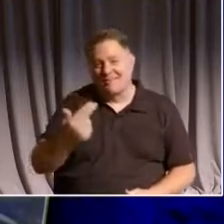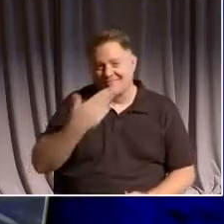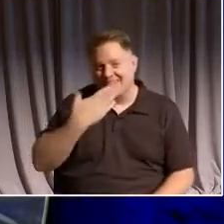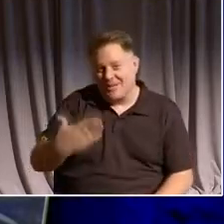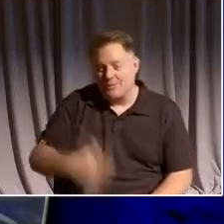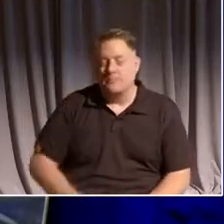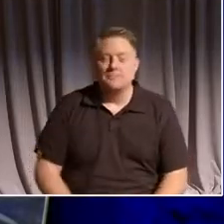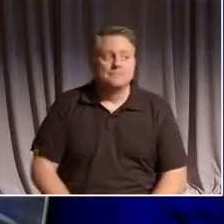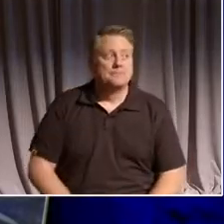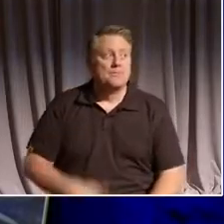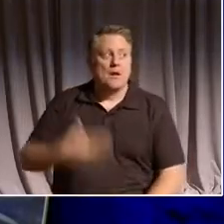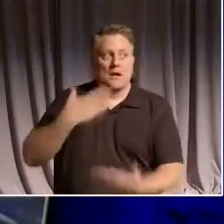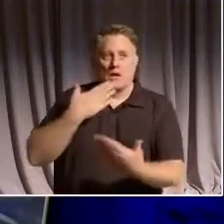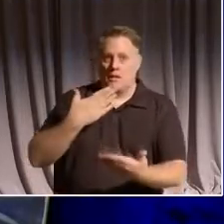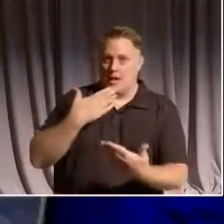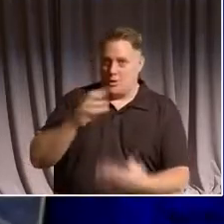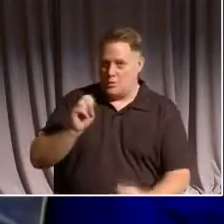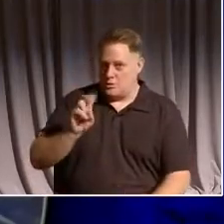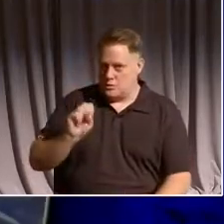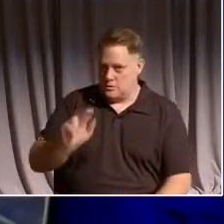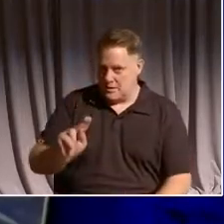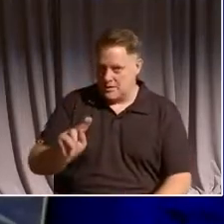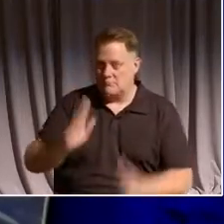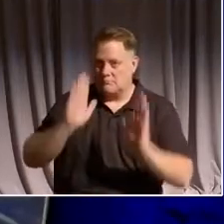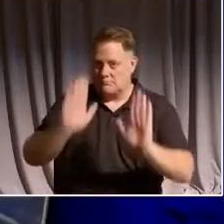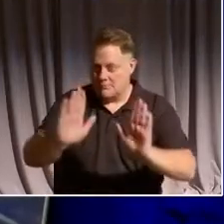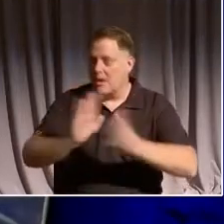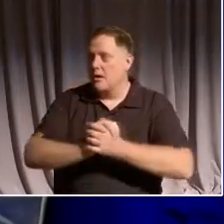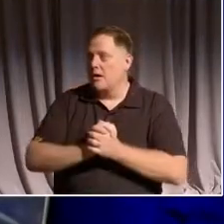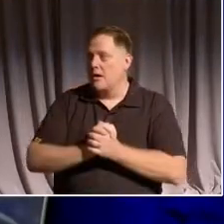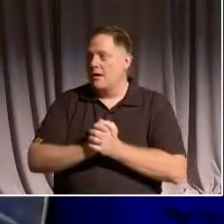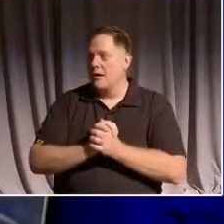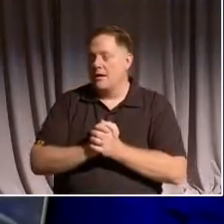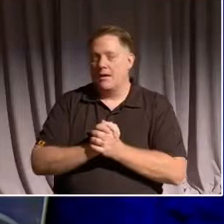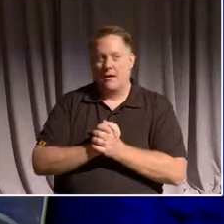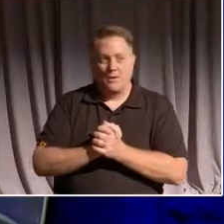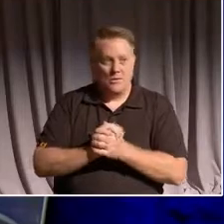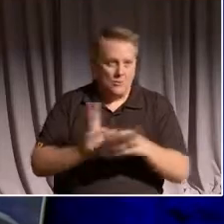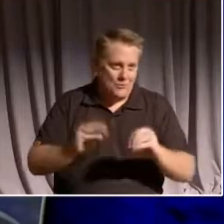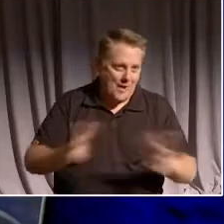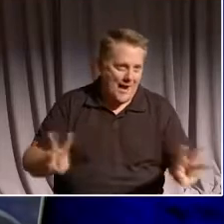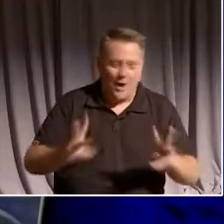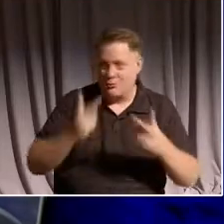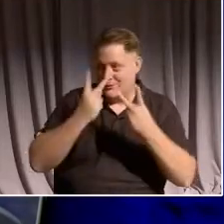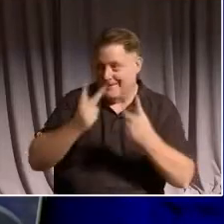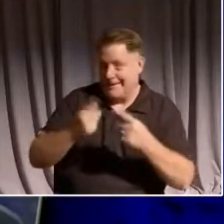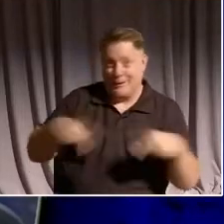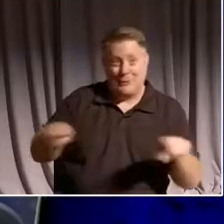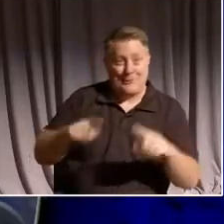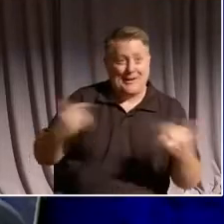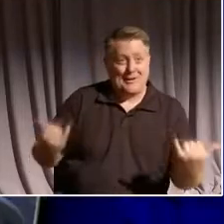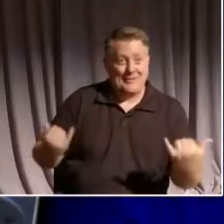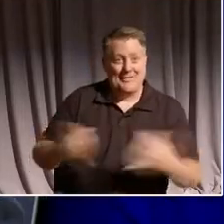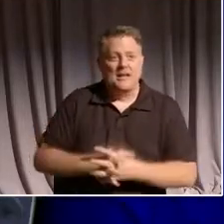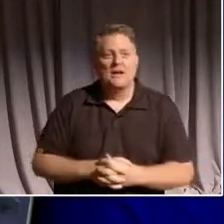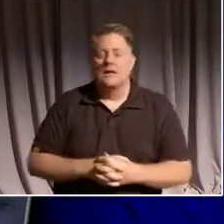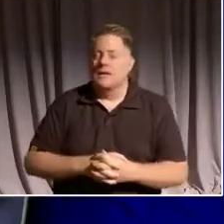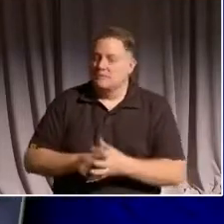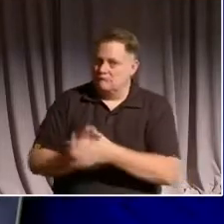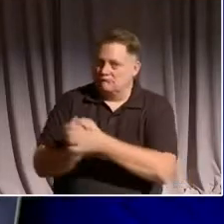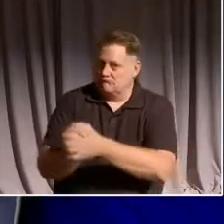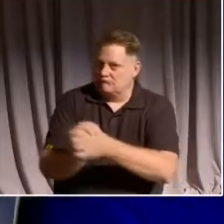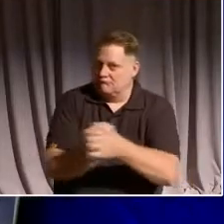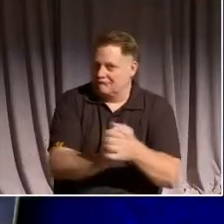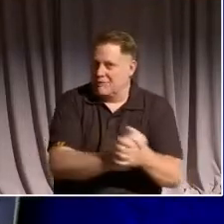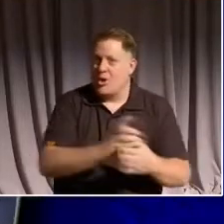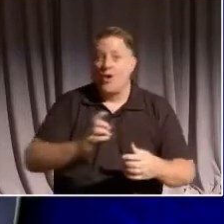Okay, well, thank you so much, Susan. What a dream it is to see all of you here. And a big shout out to all of you who have